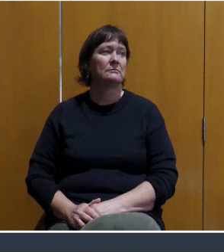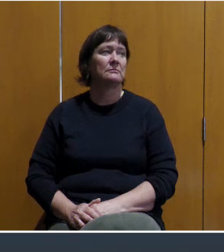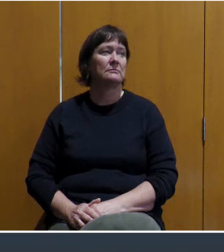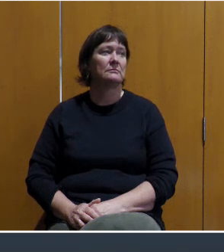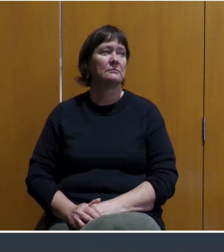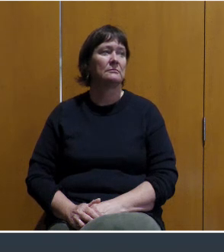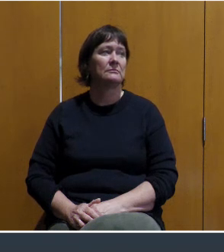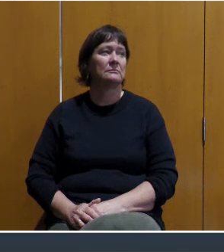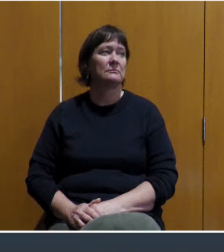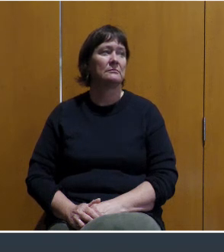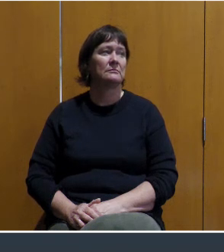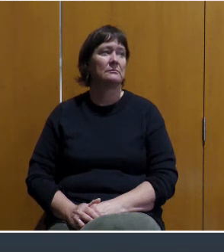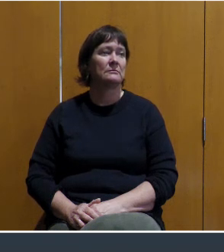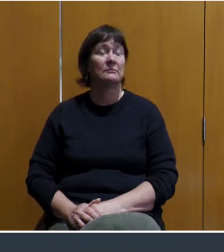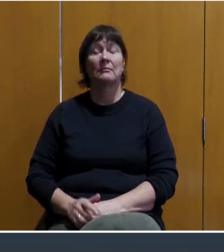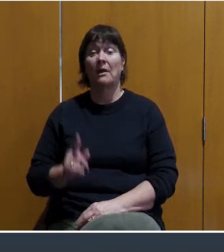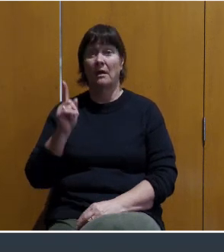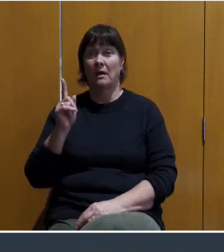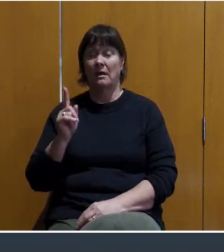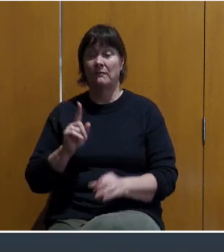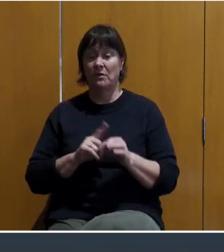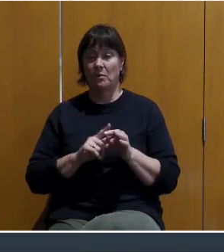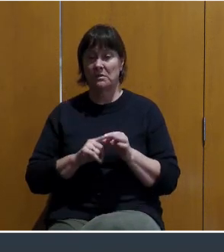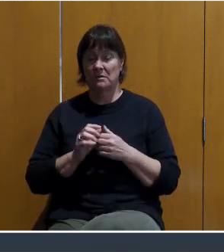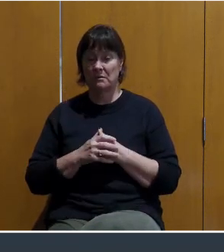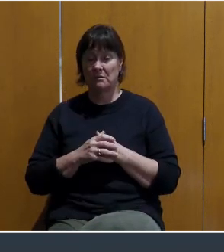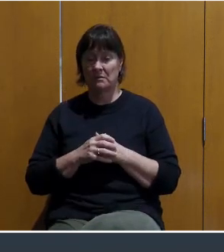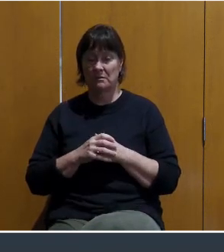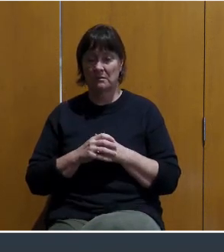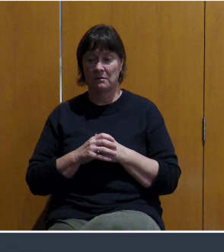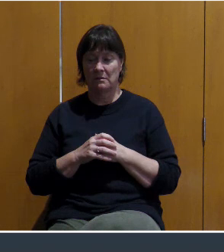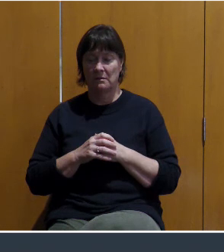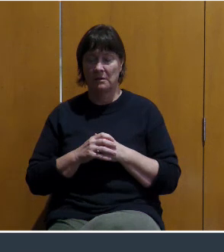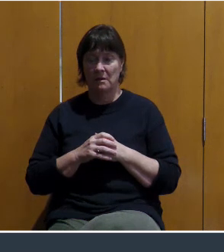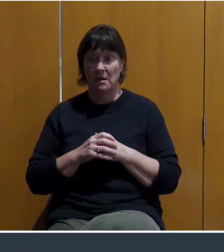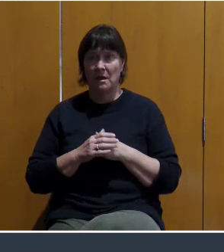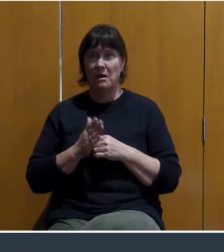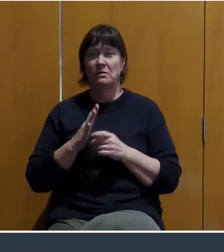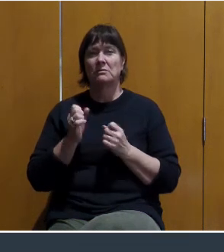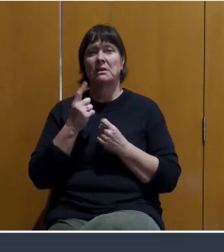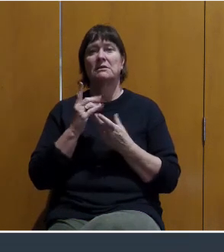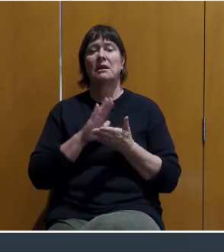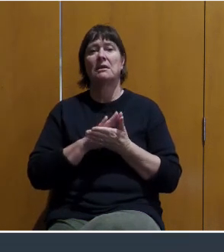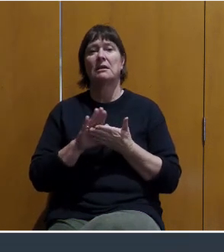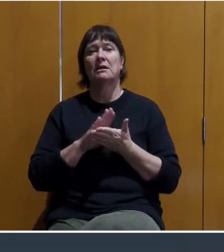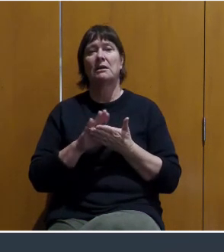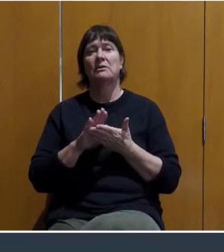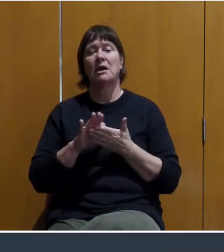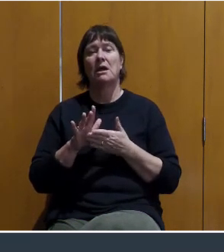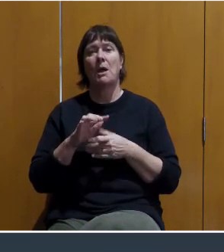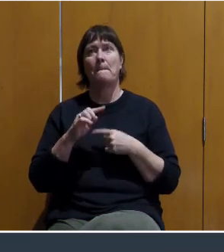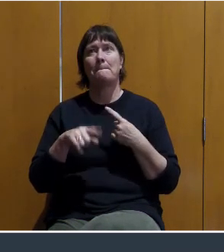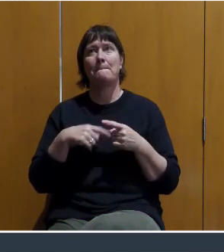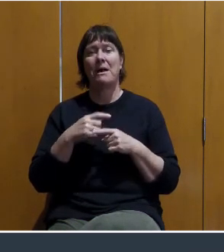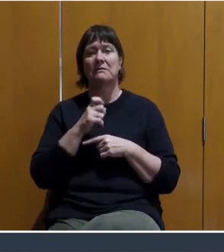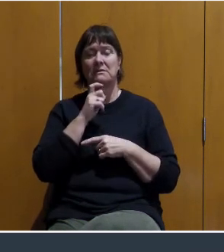Can I ask a question? I was wondering if I could just sort of understand the clarity around the officer's